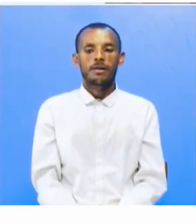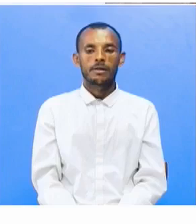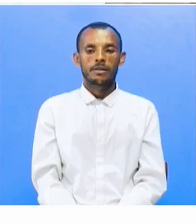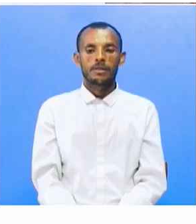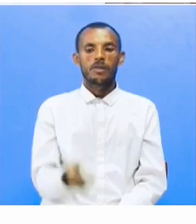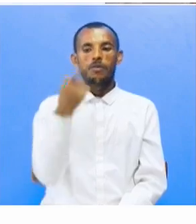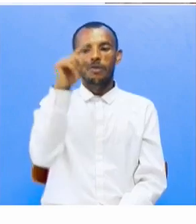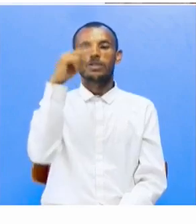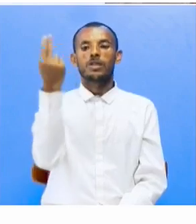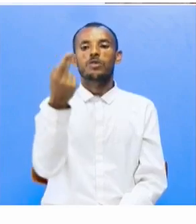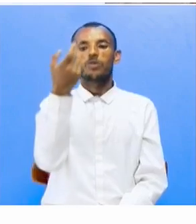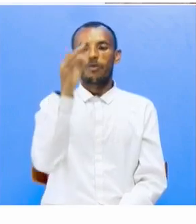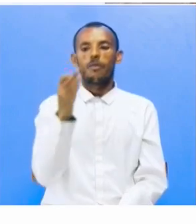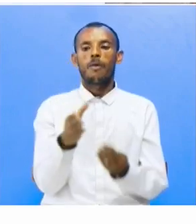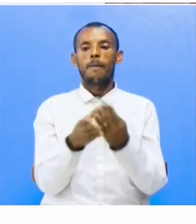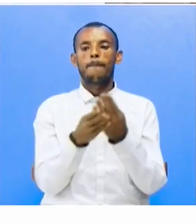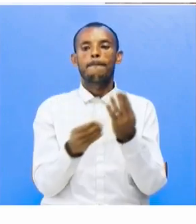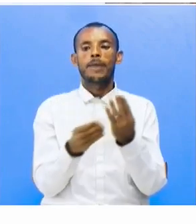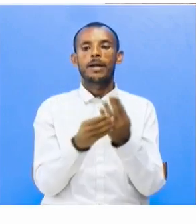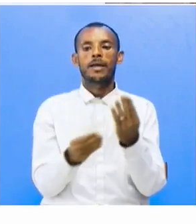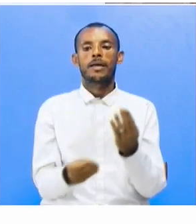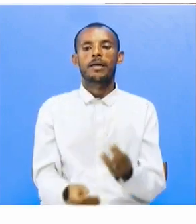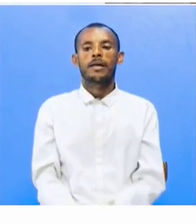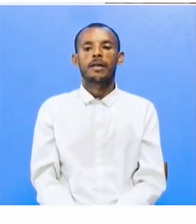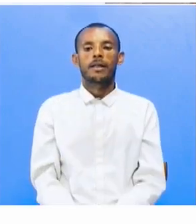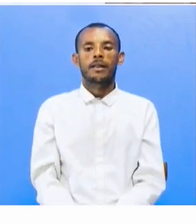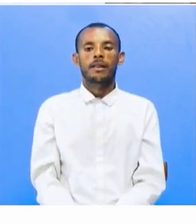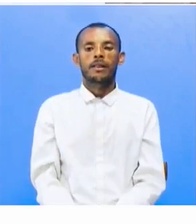For the use of money.